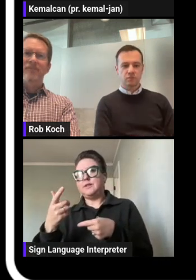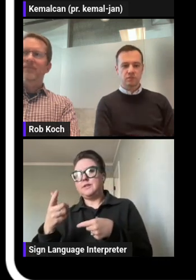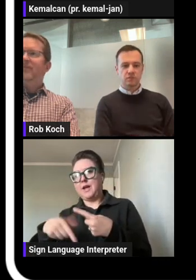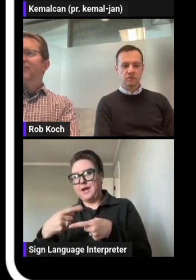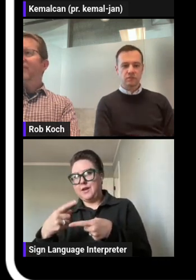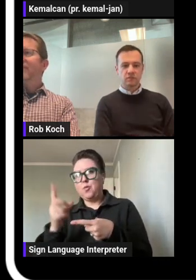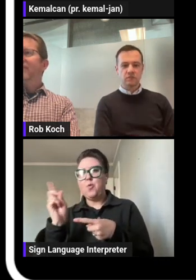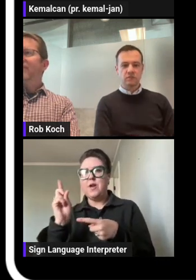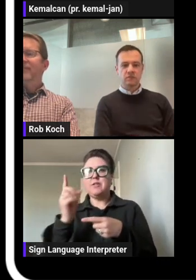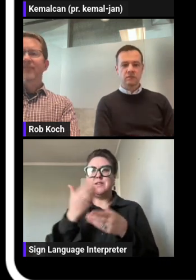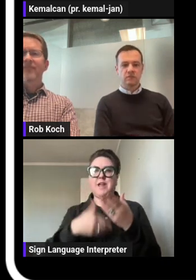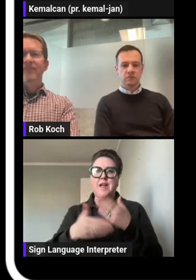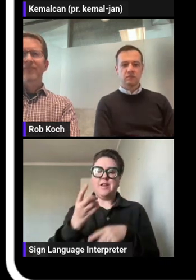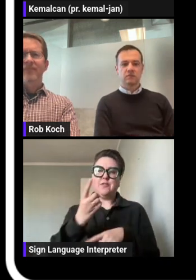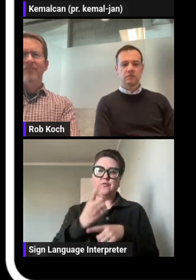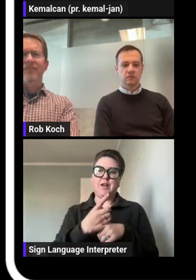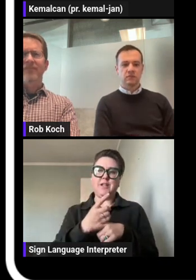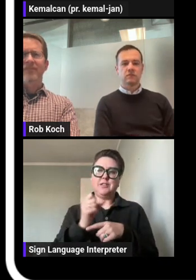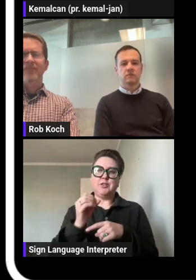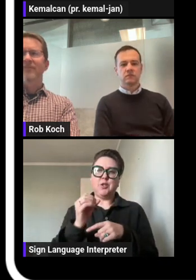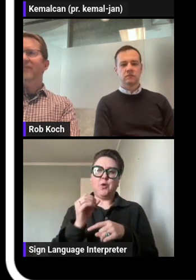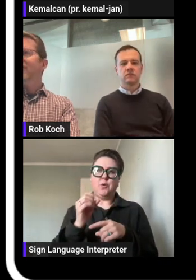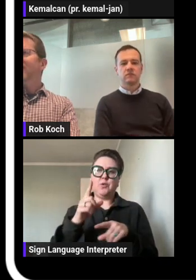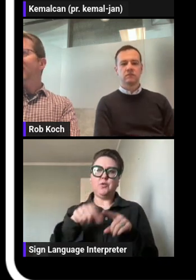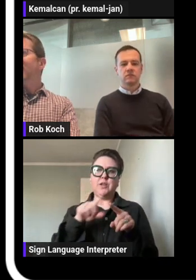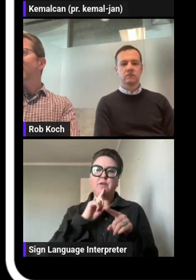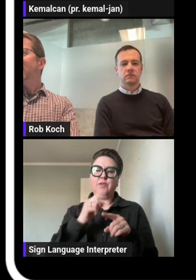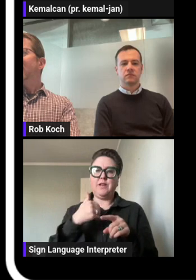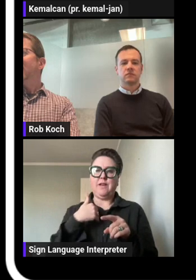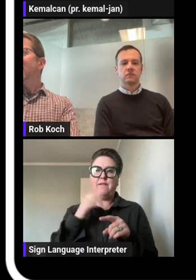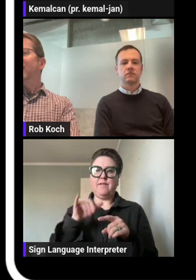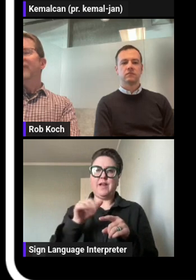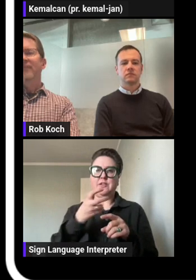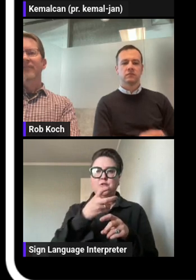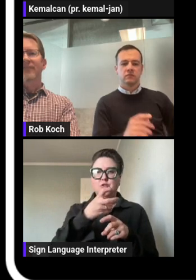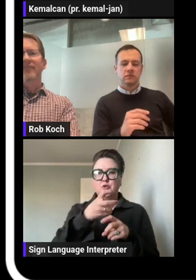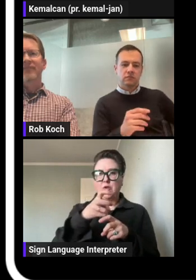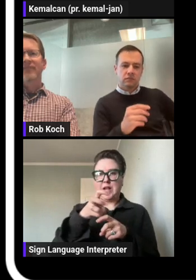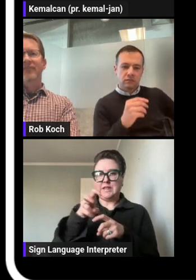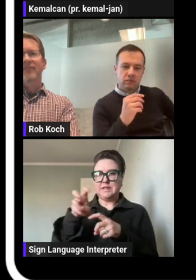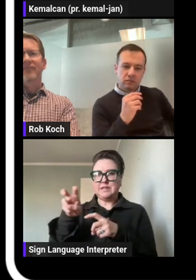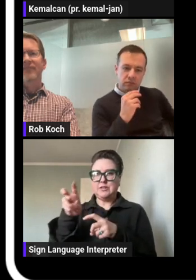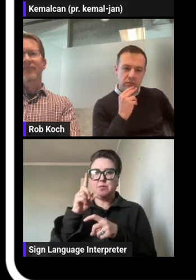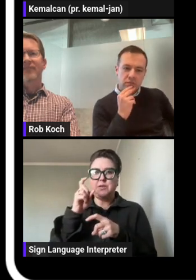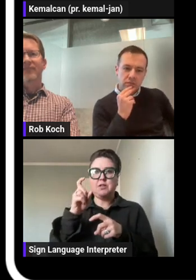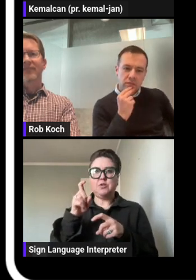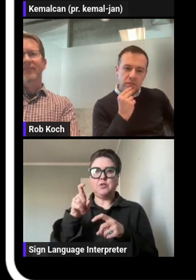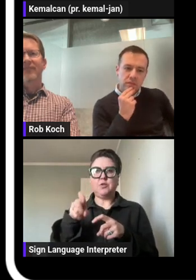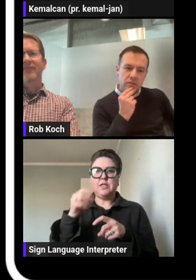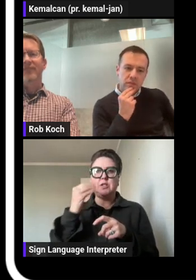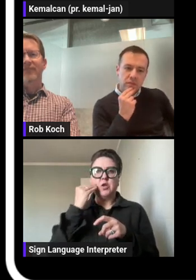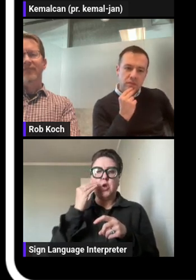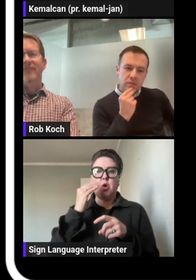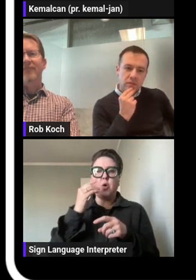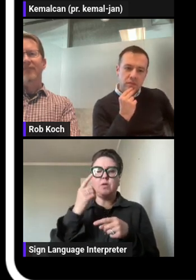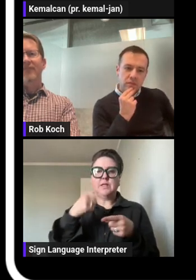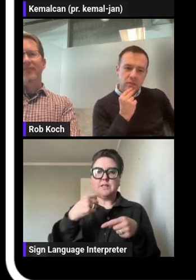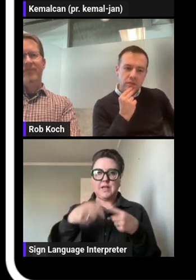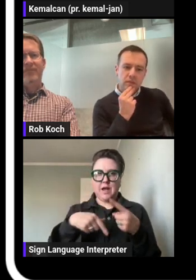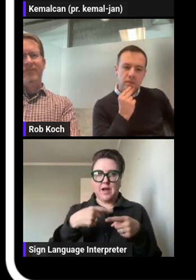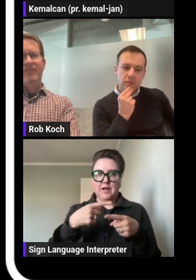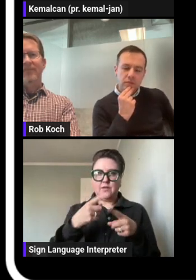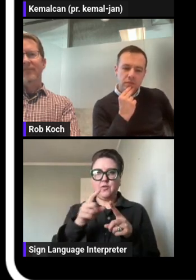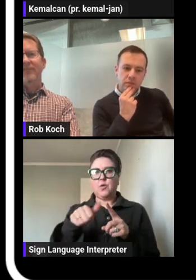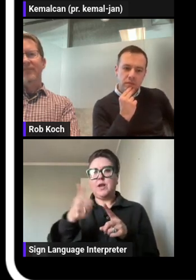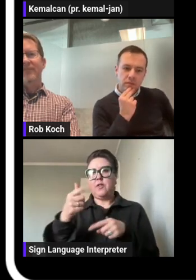is, right? So it's just like you can't even really have that kind of transition period because you have to know from which sign you're coming from to another sign. I'm just